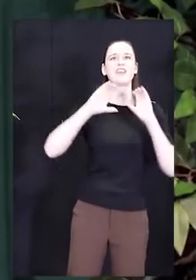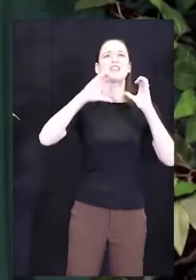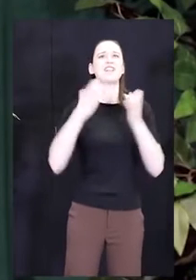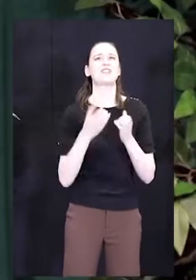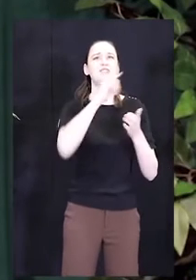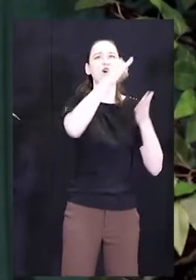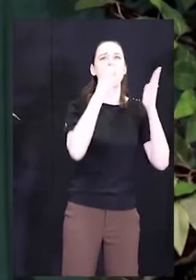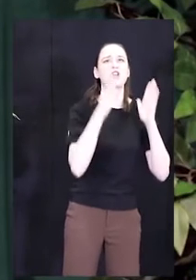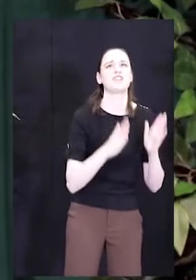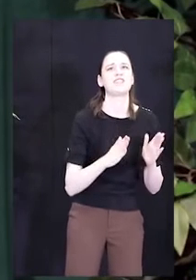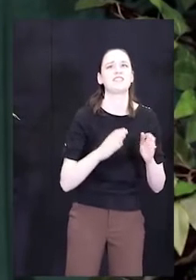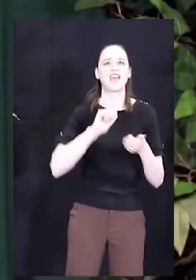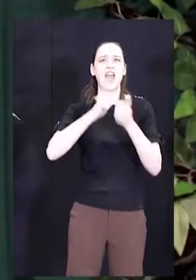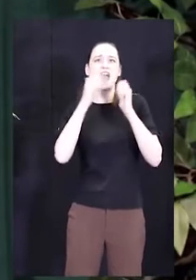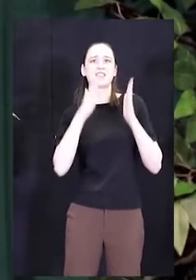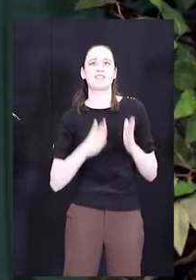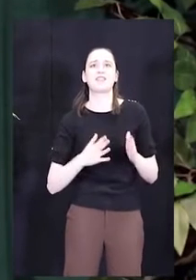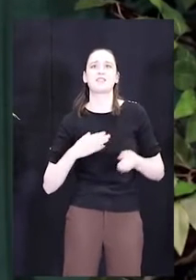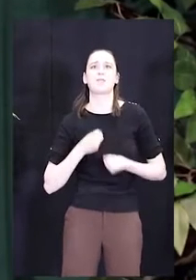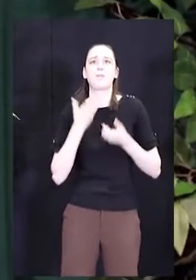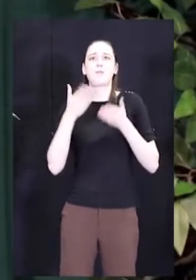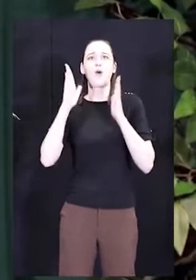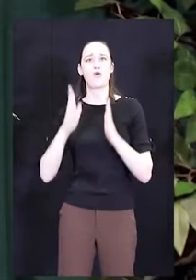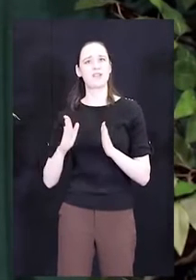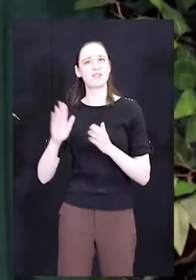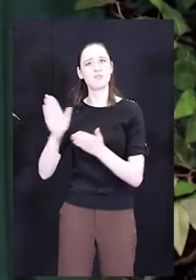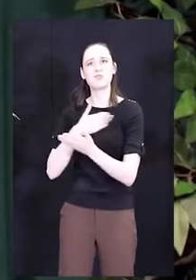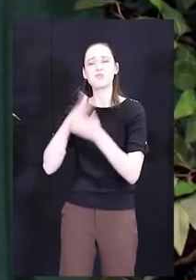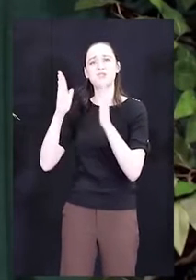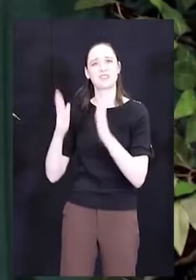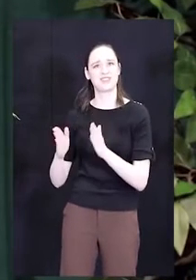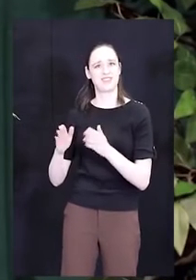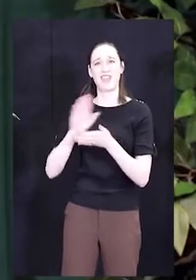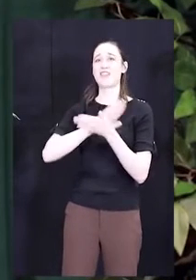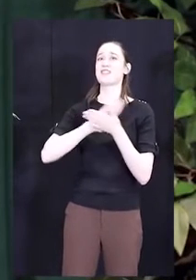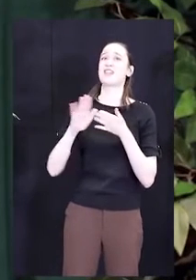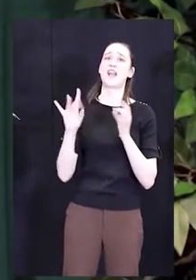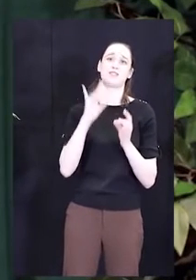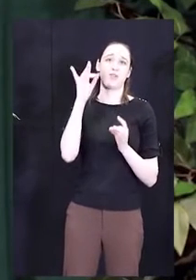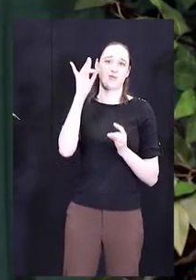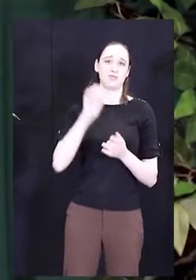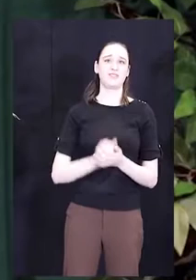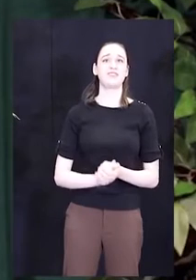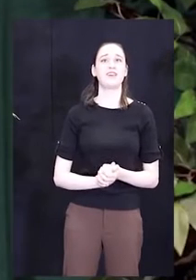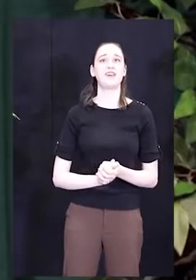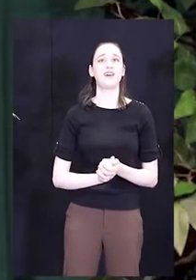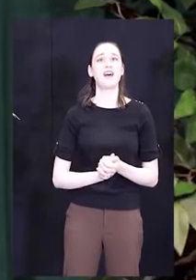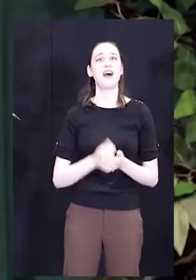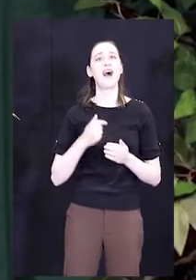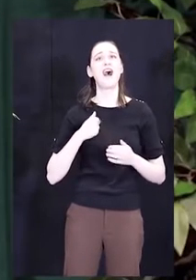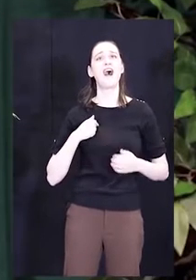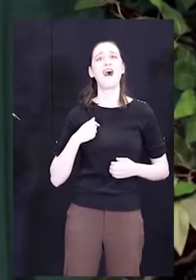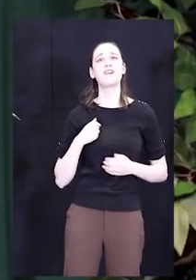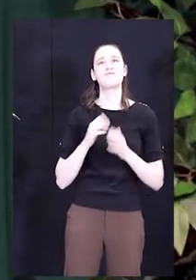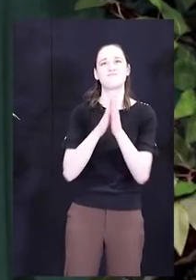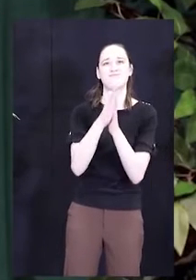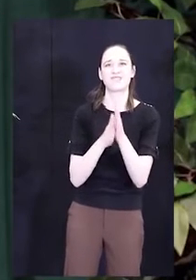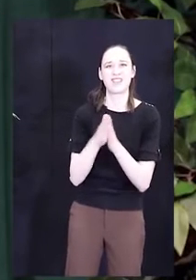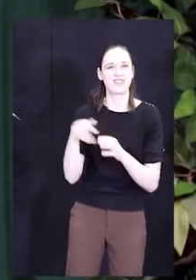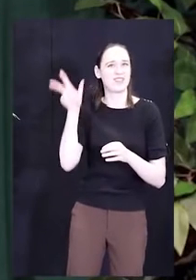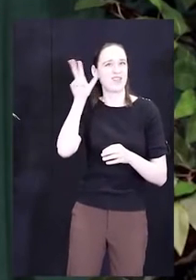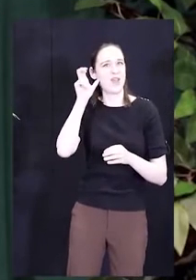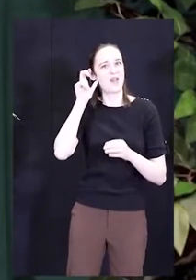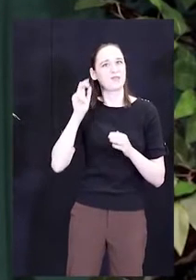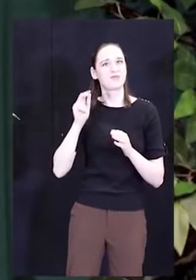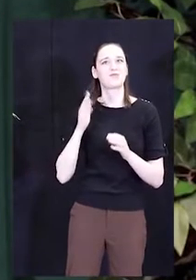artists, athletes, poets, musicians, and kind souls. I am eager to hear of your future